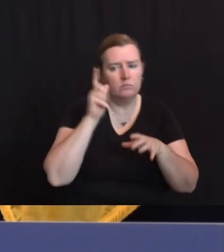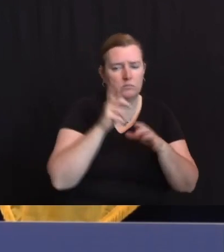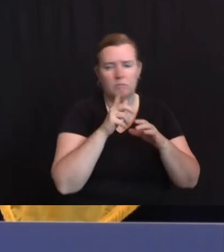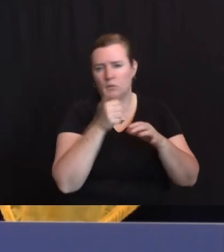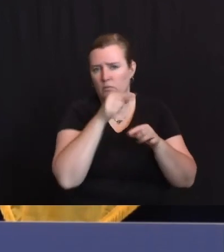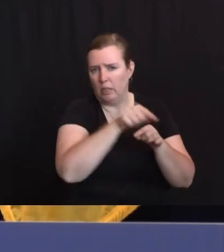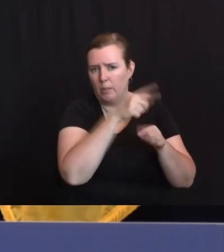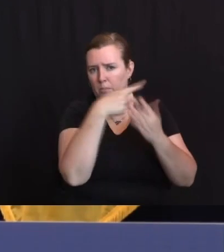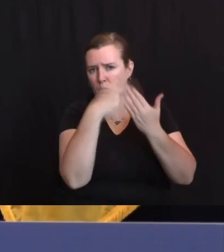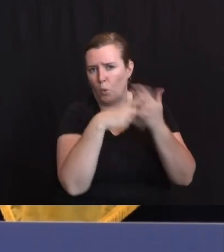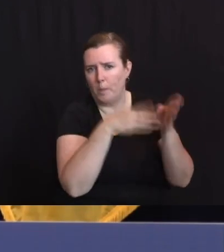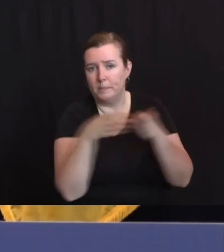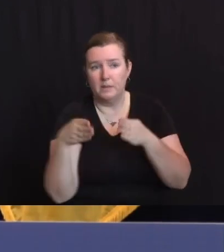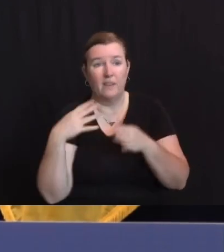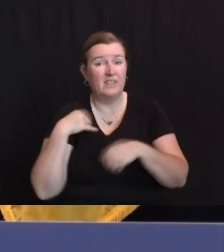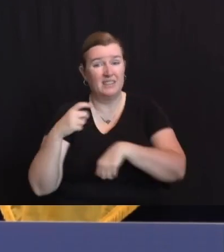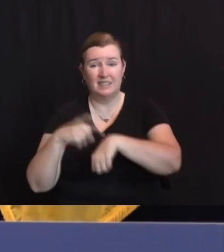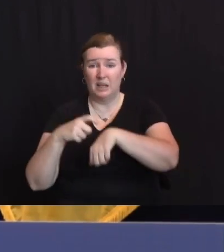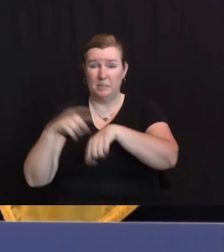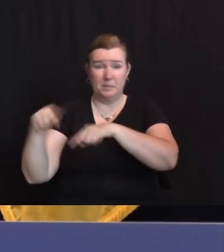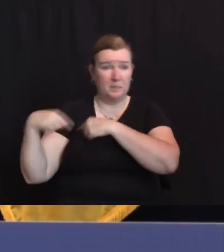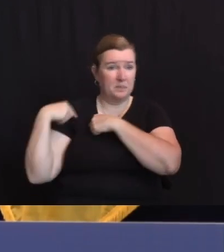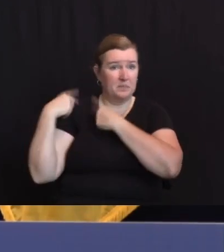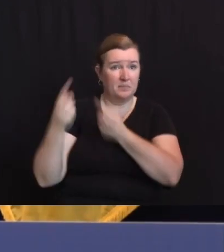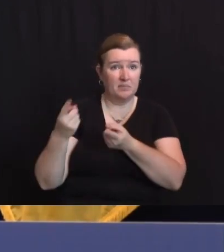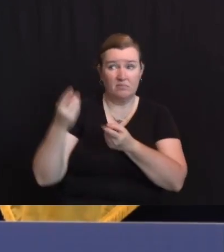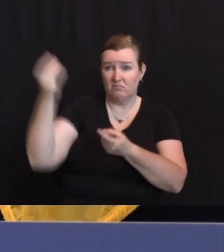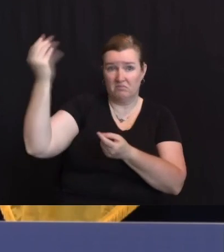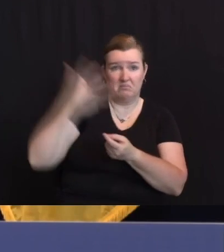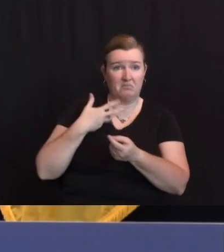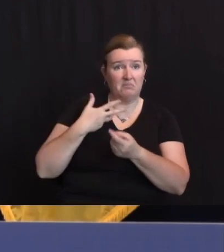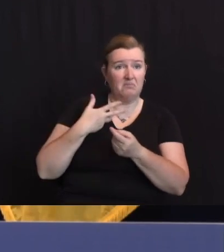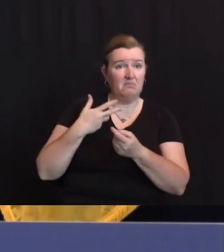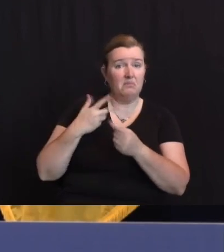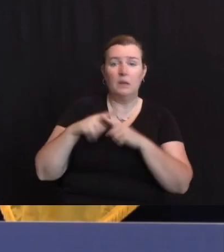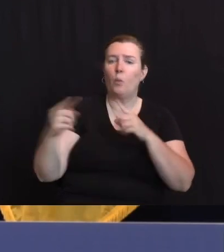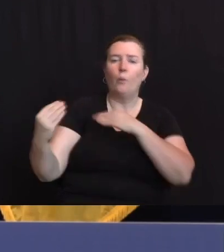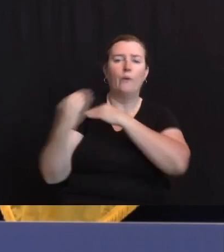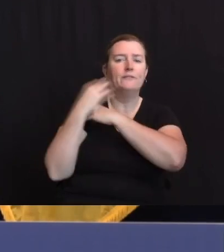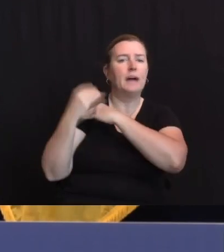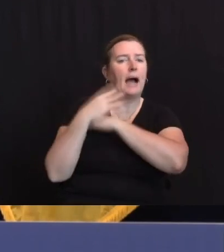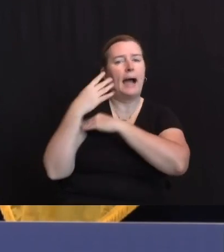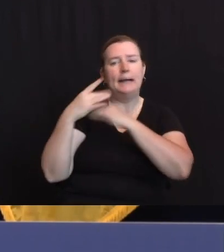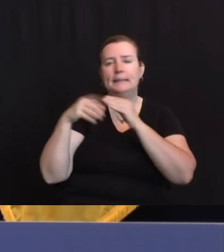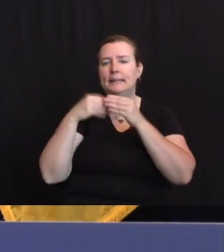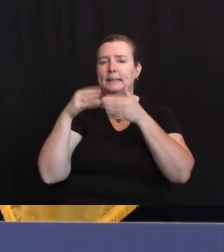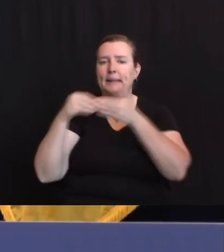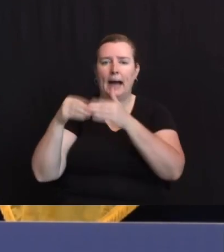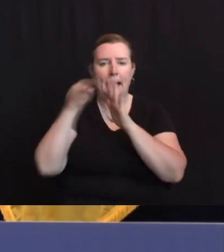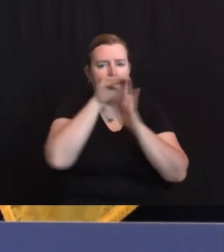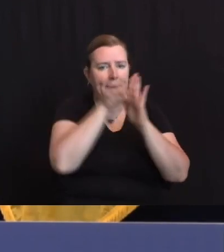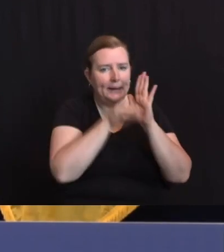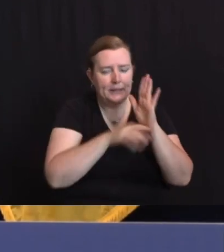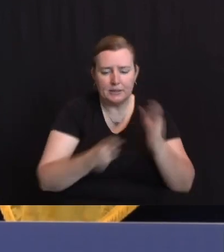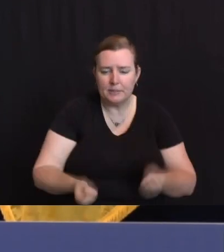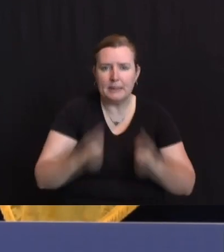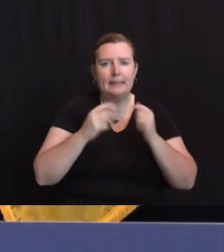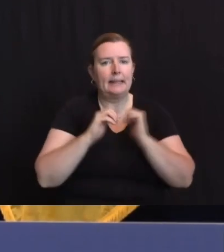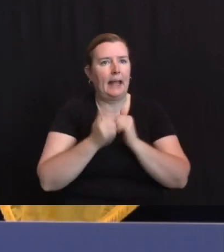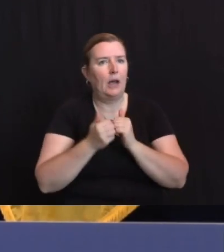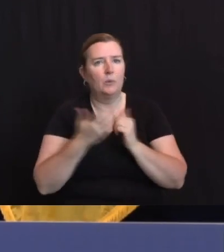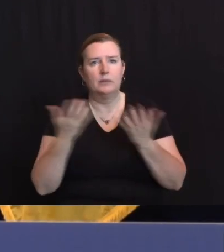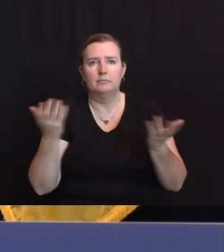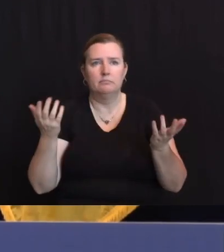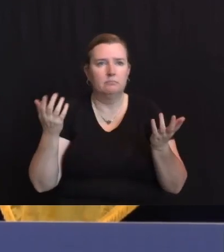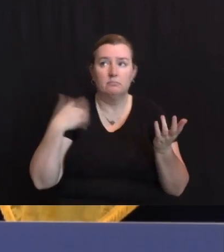time the challenge has been we have not had the guidance that we need to allow us to spend that. So we're all for accountability